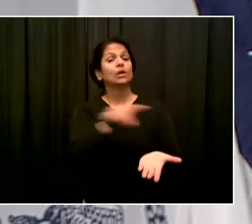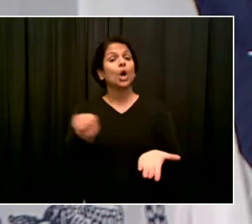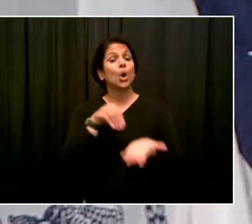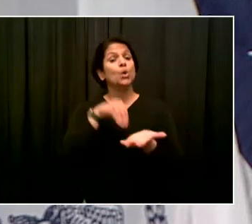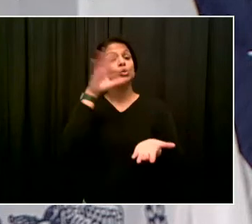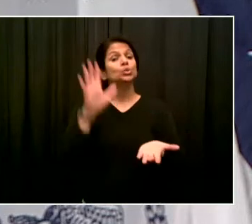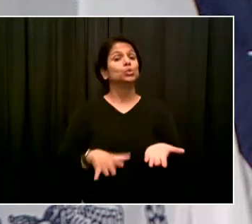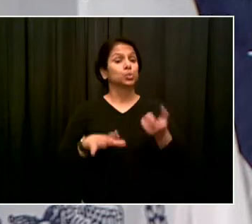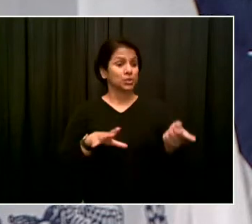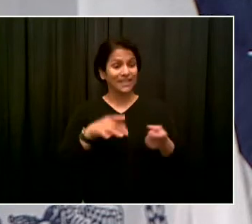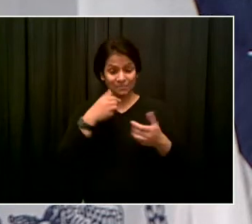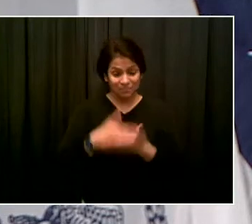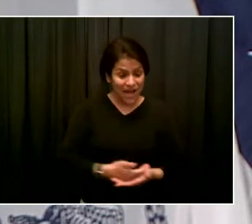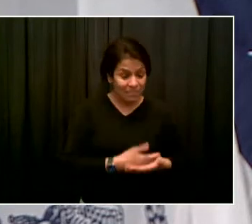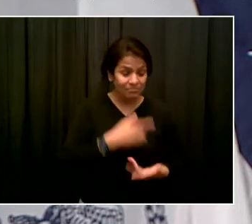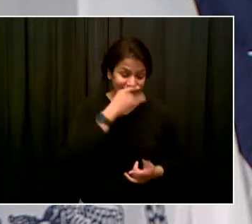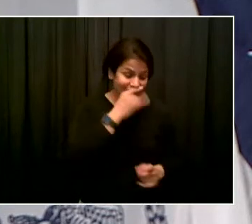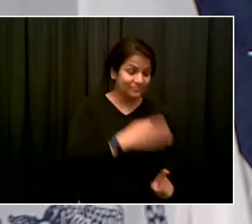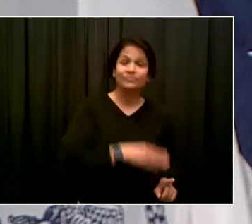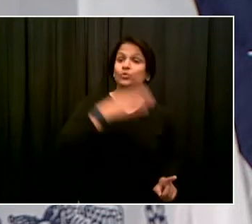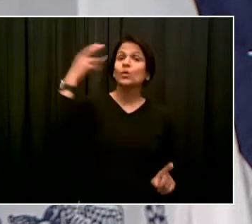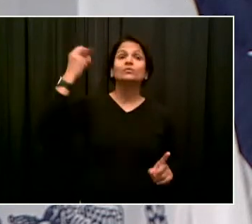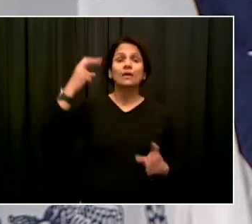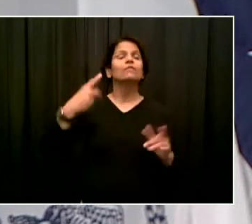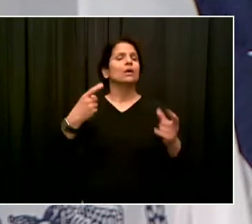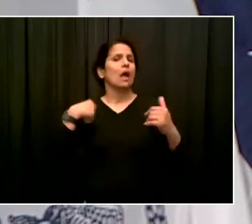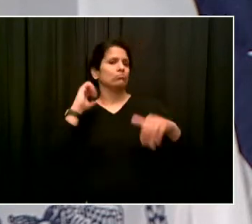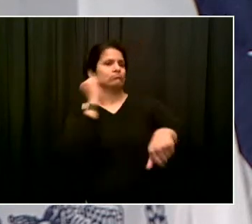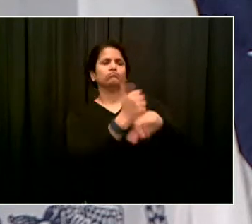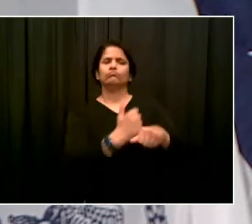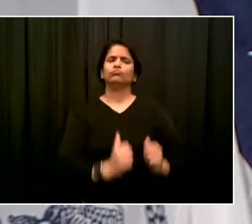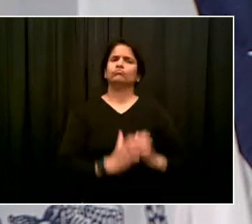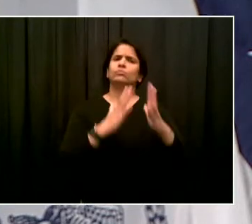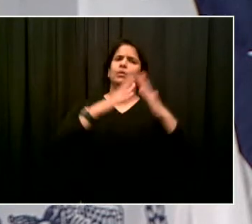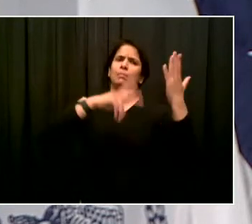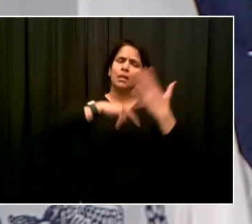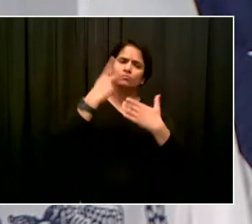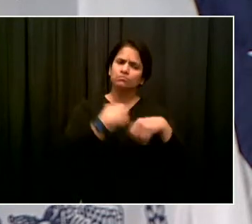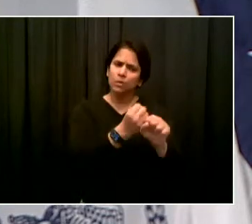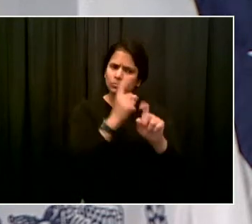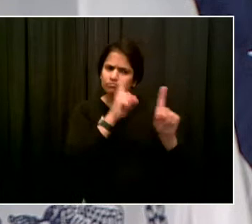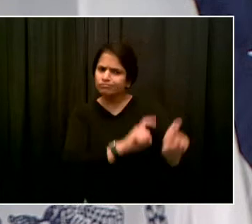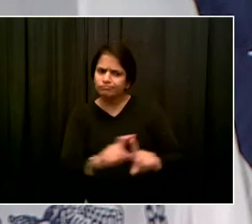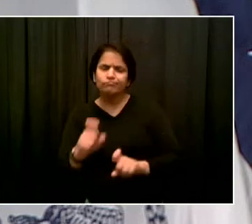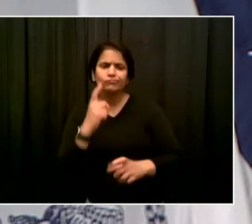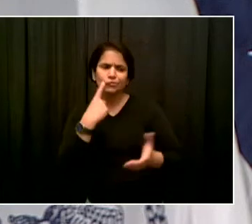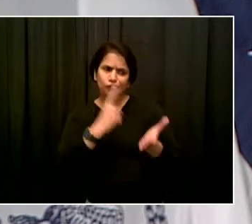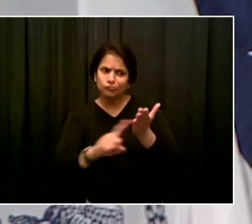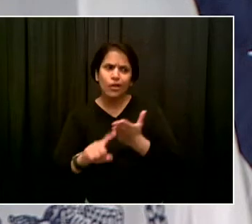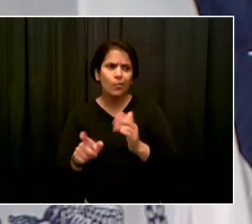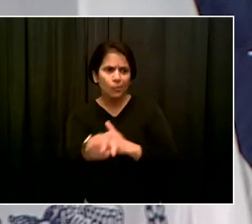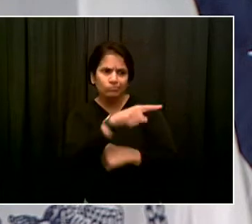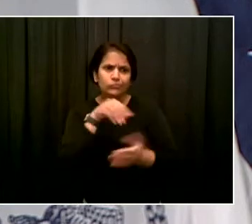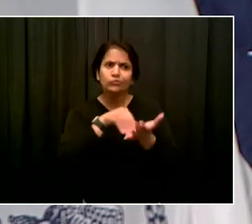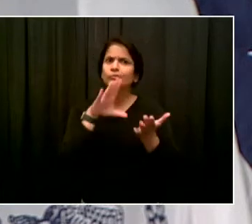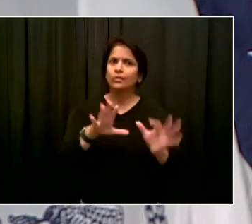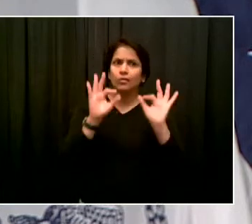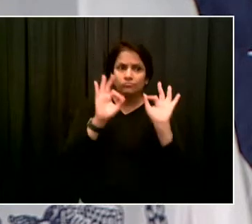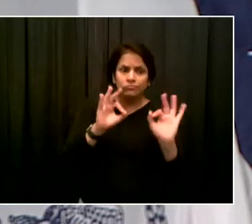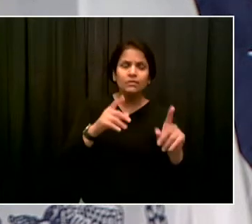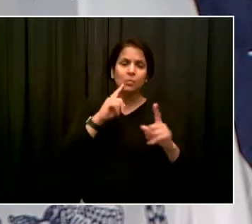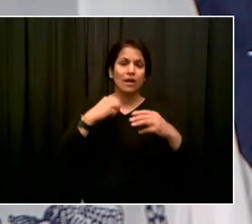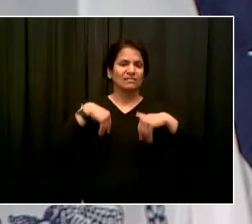knowledge. Every single child offered a mental health screening so we can identify if they have needs and get to work on those needs right